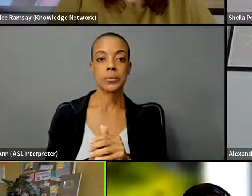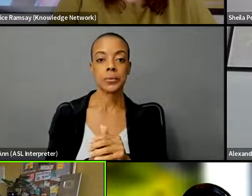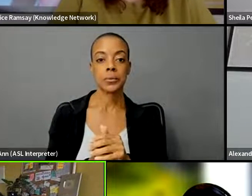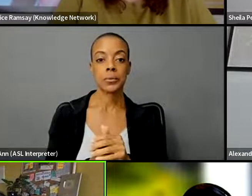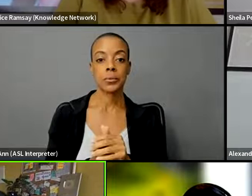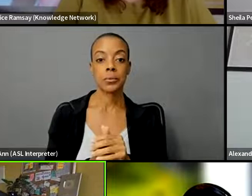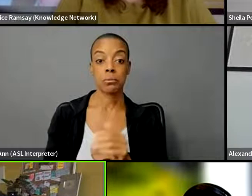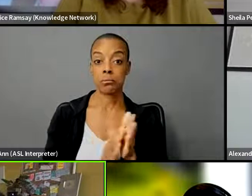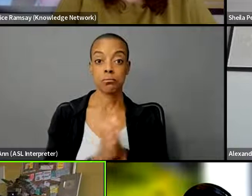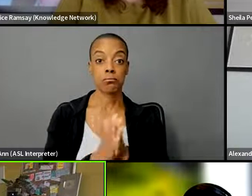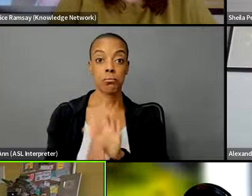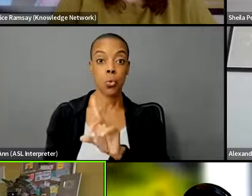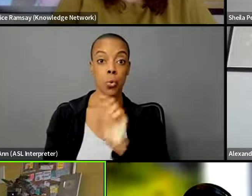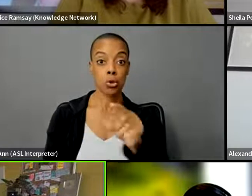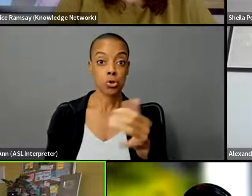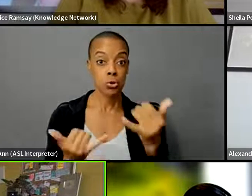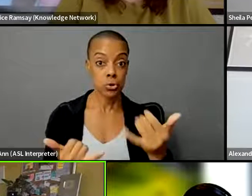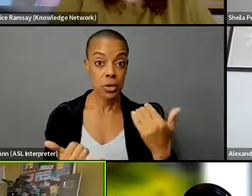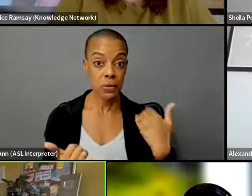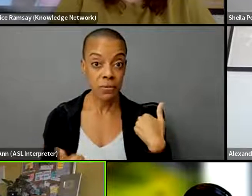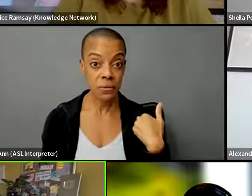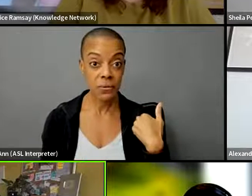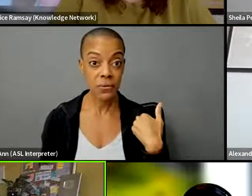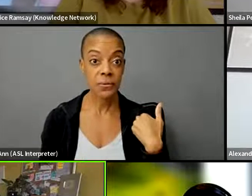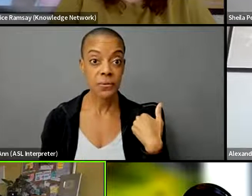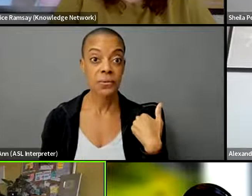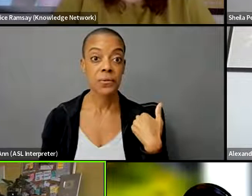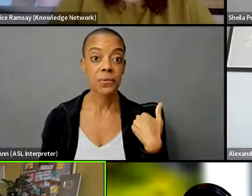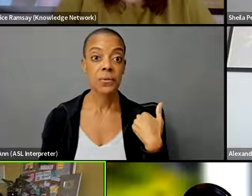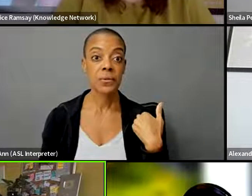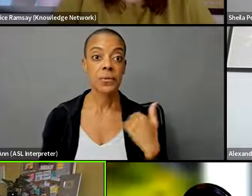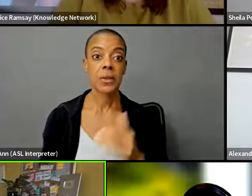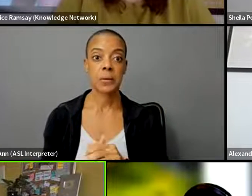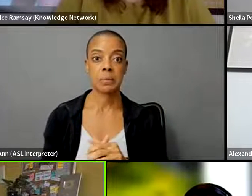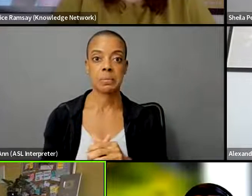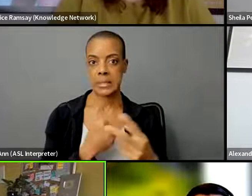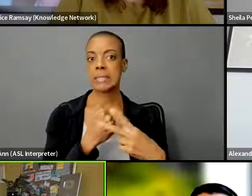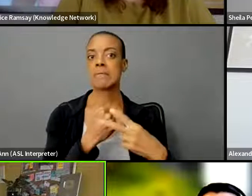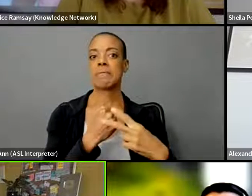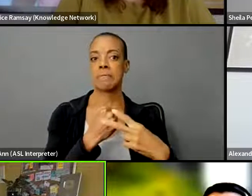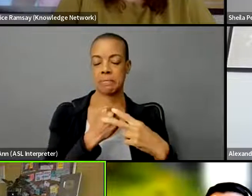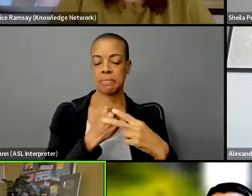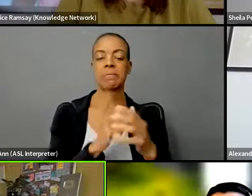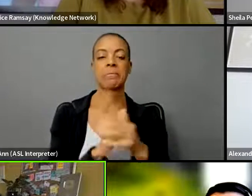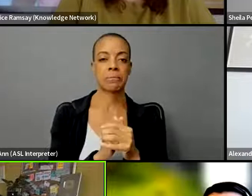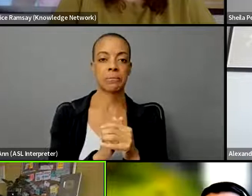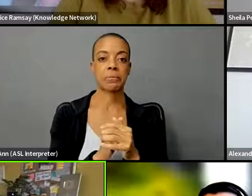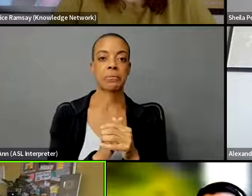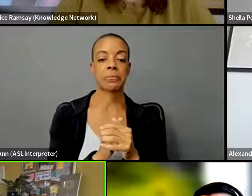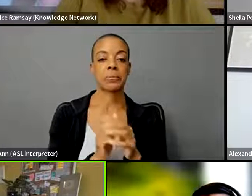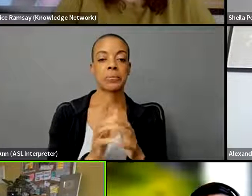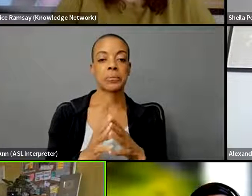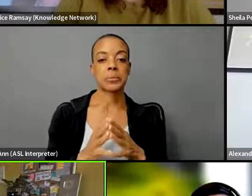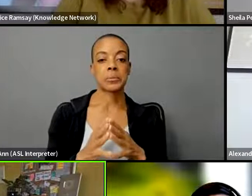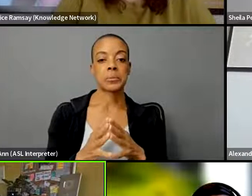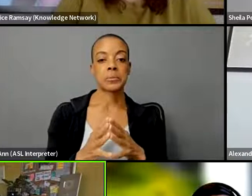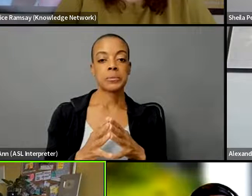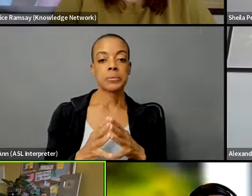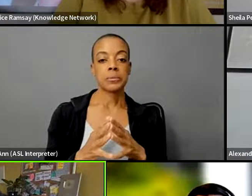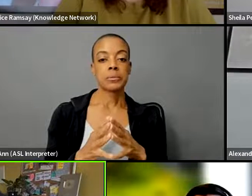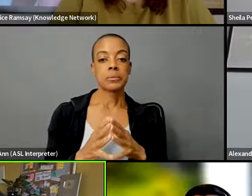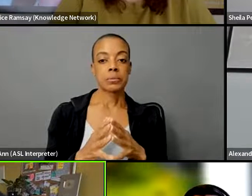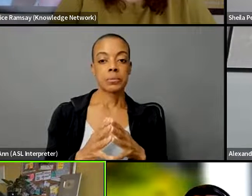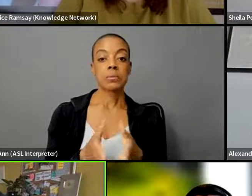have a question right now, or if you think of a question during a call, save them for that time. To get your question in, we ask you